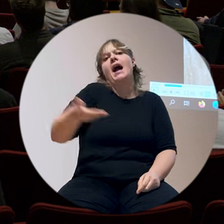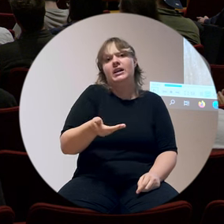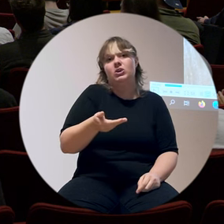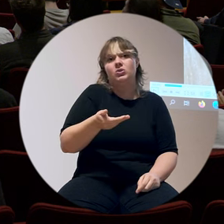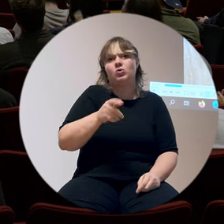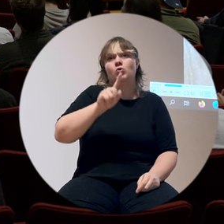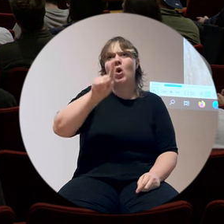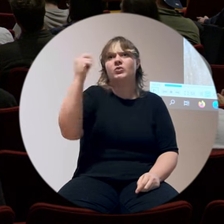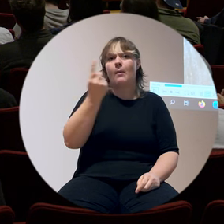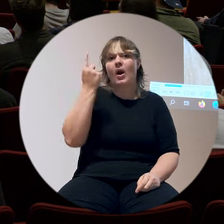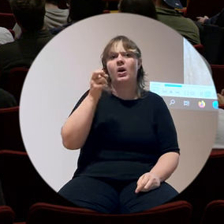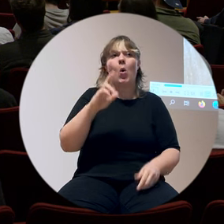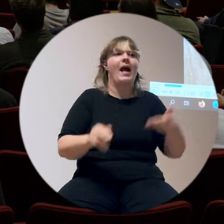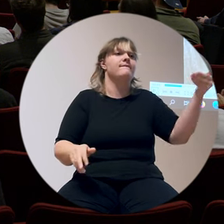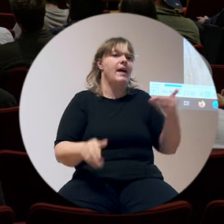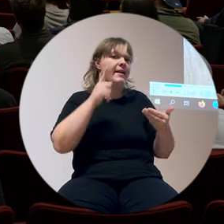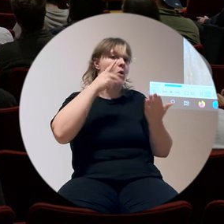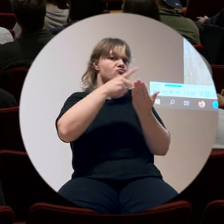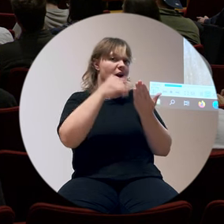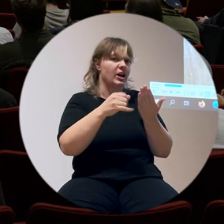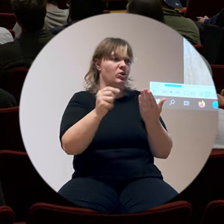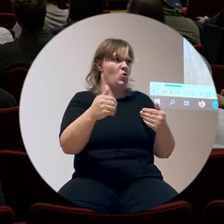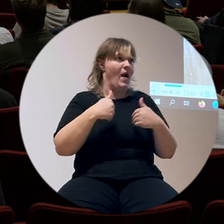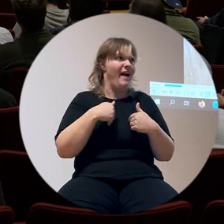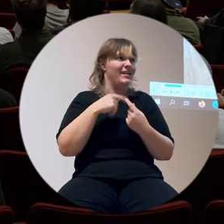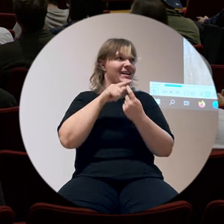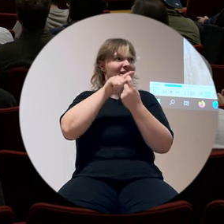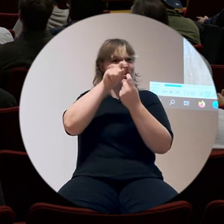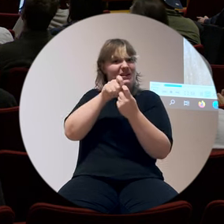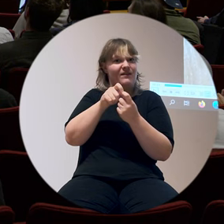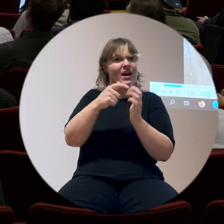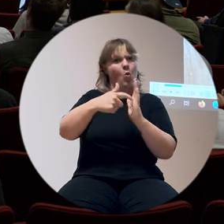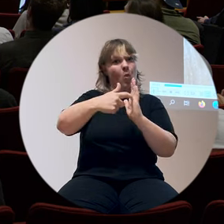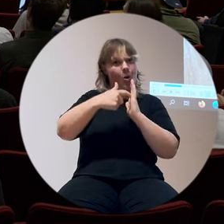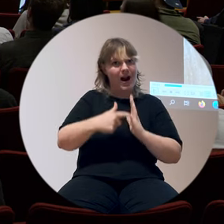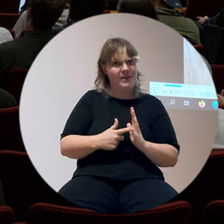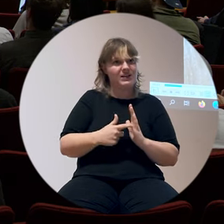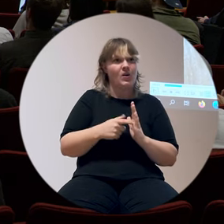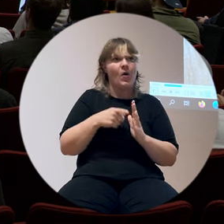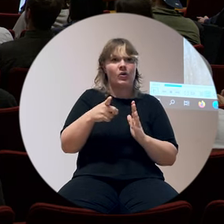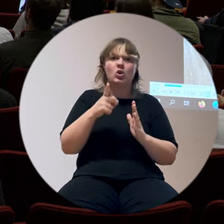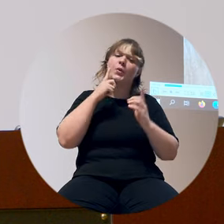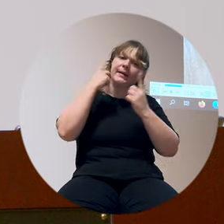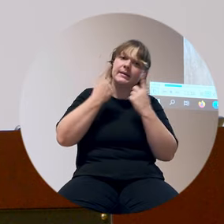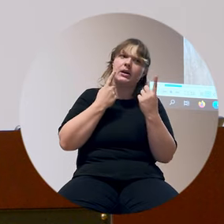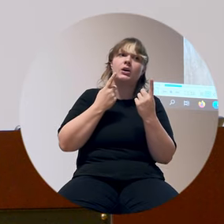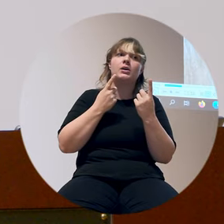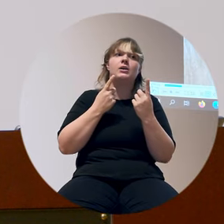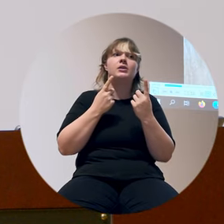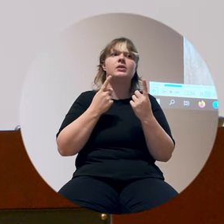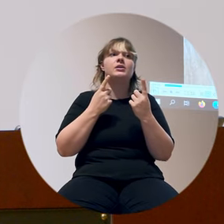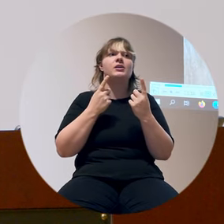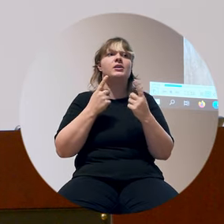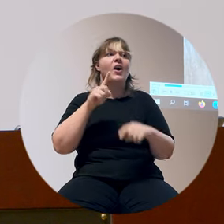somewhere or get invited for a project, do you have specific requirements that you can consider? Do you first